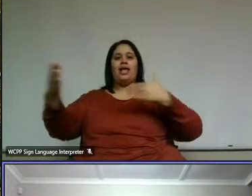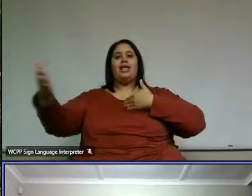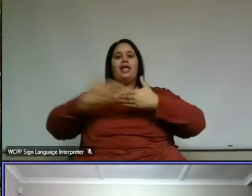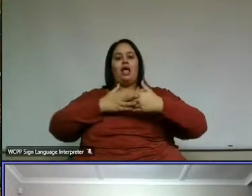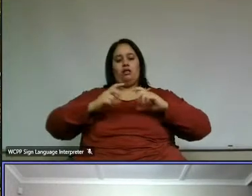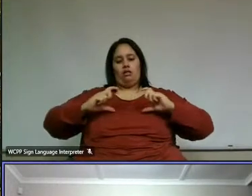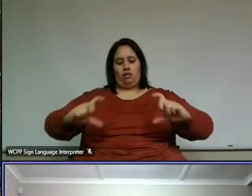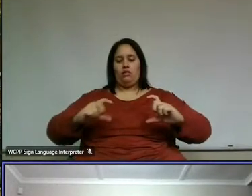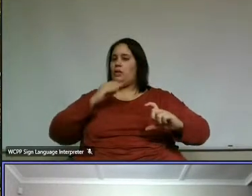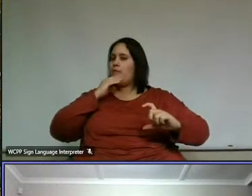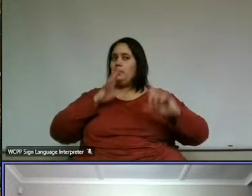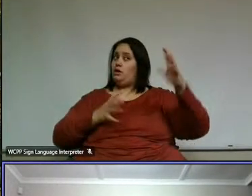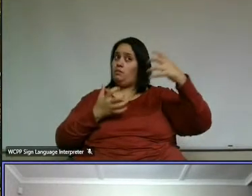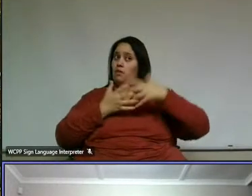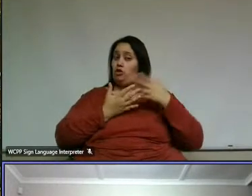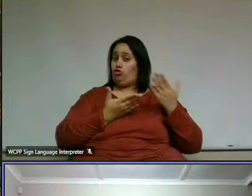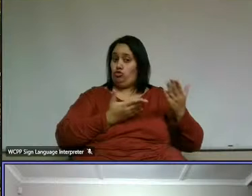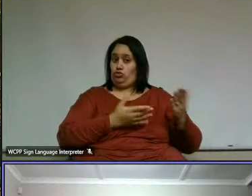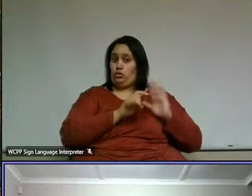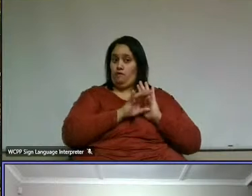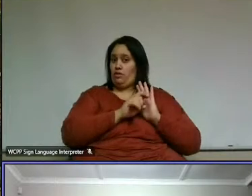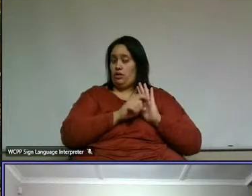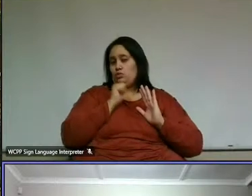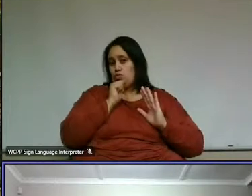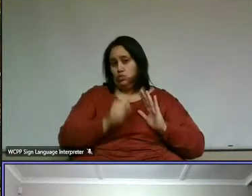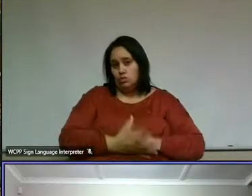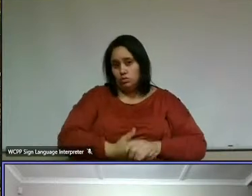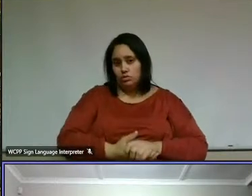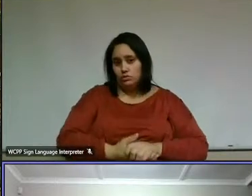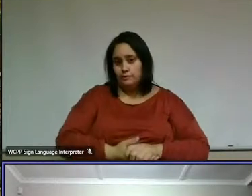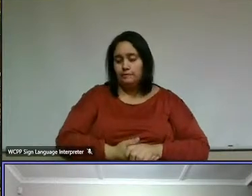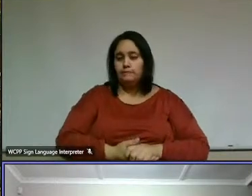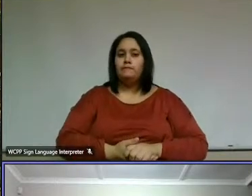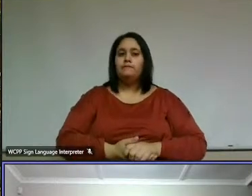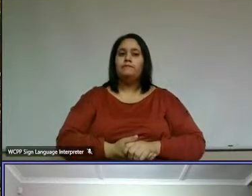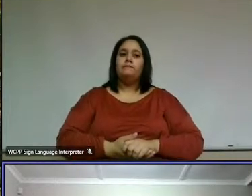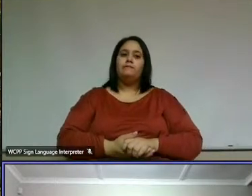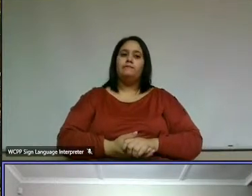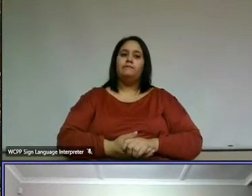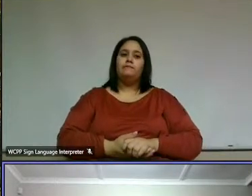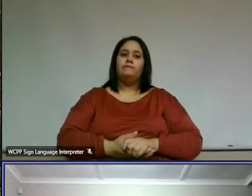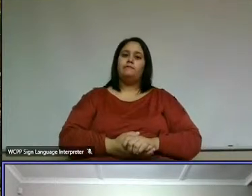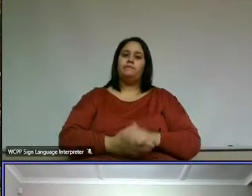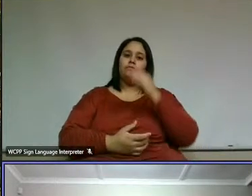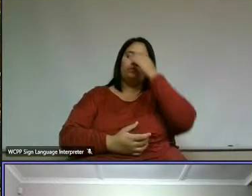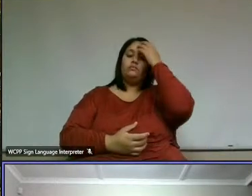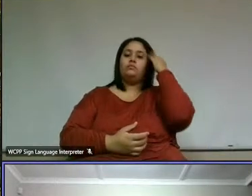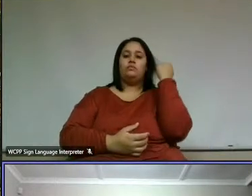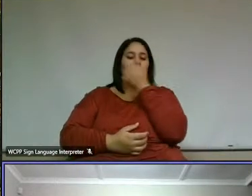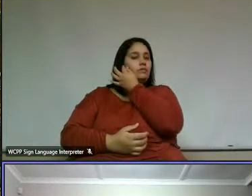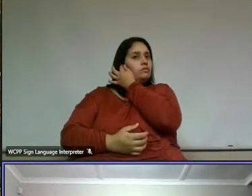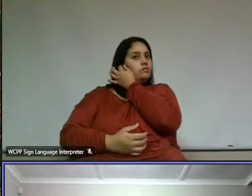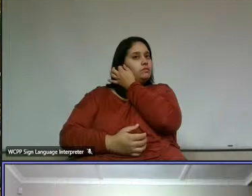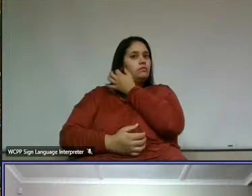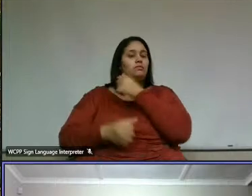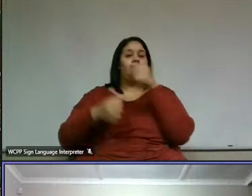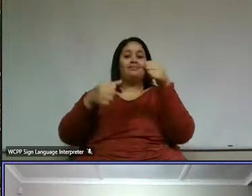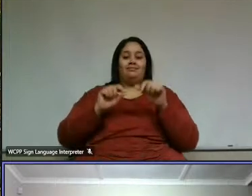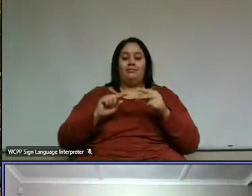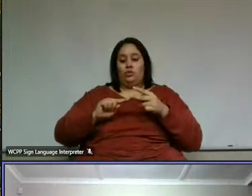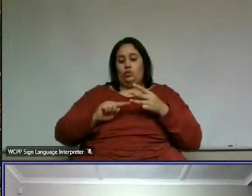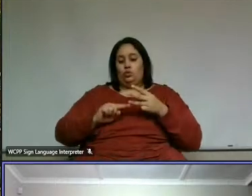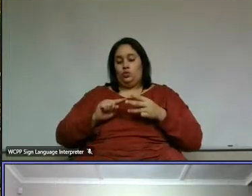would not constitute advertisement. I'm quickly going to gloss over the other two points I